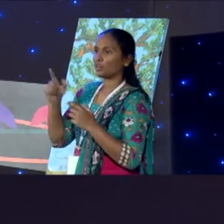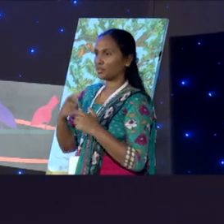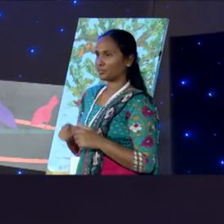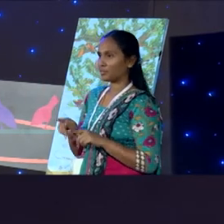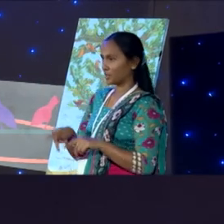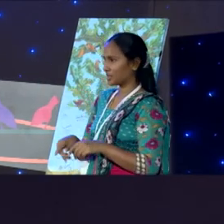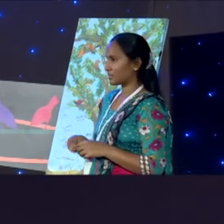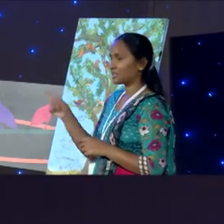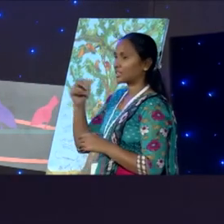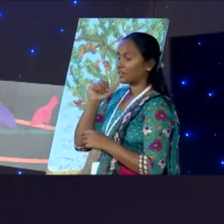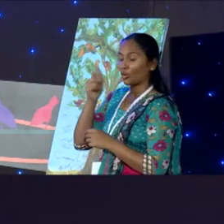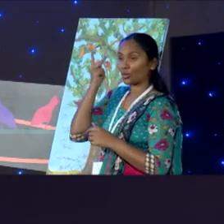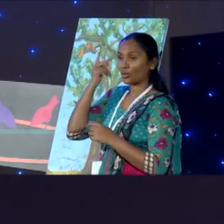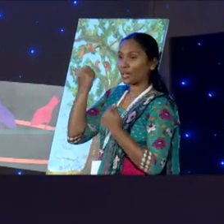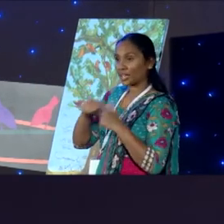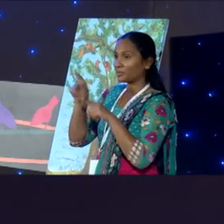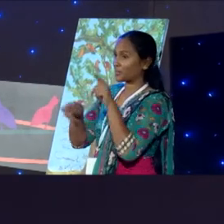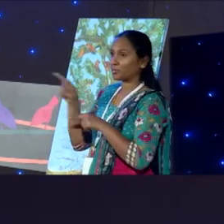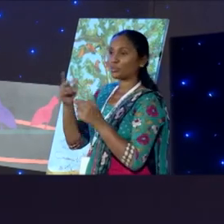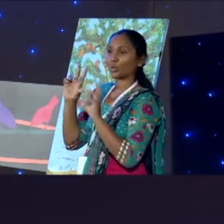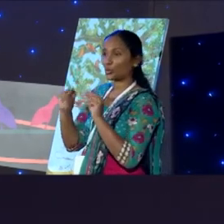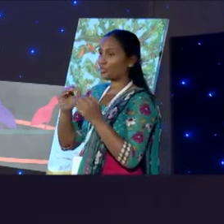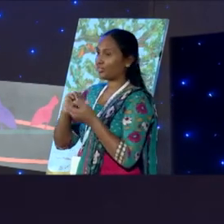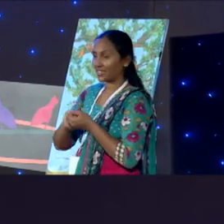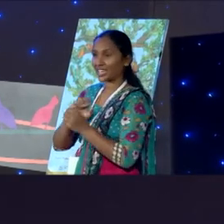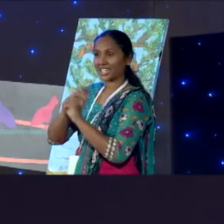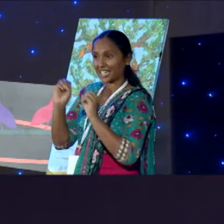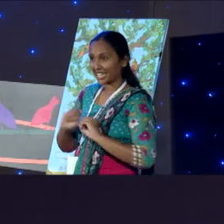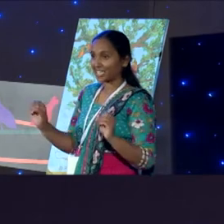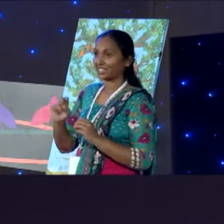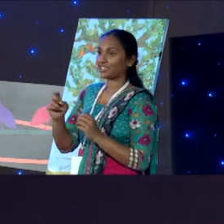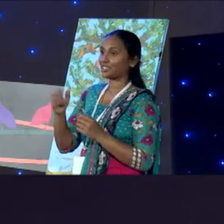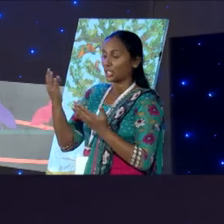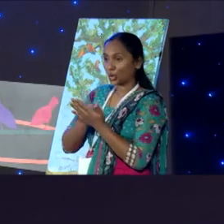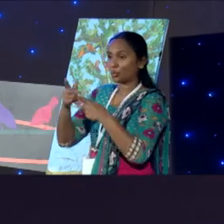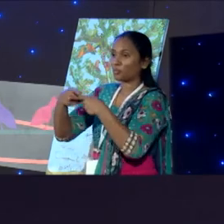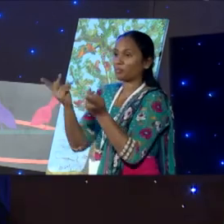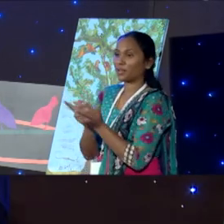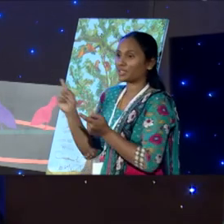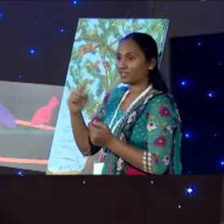knew anybody there. I had no friends there. I went alone in a very unknown place.